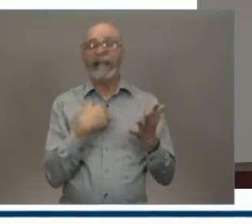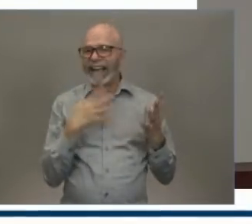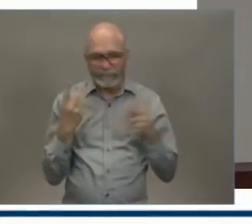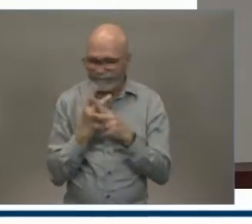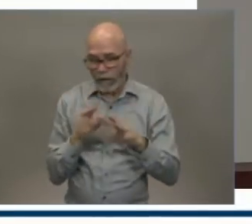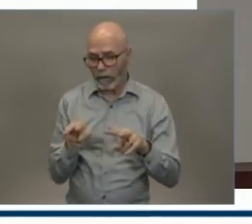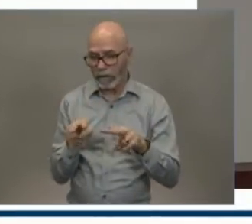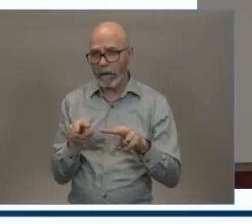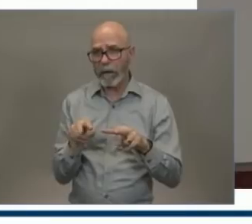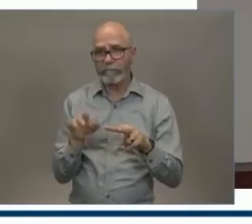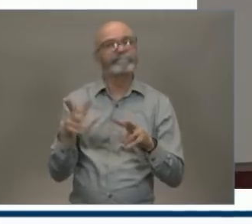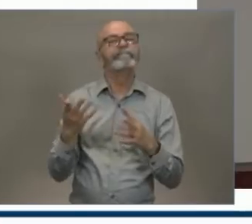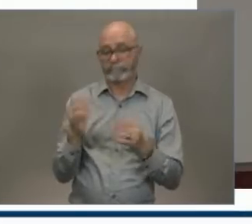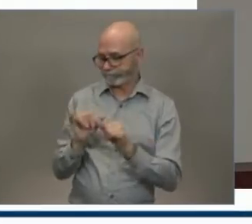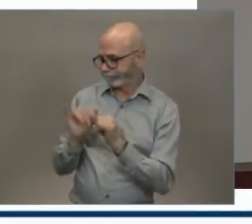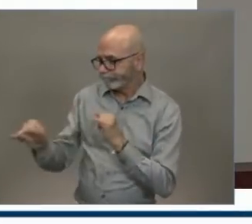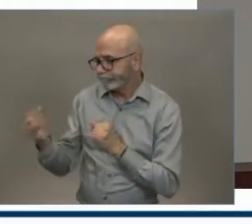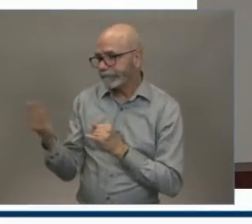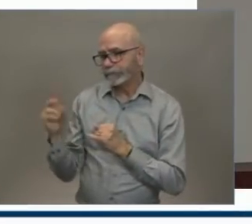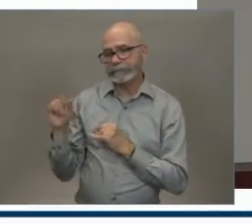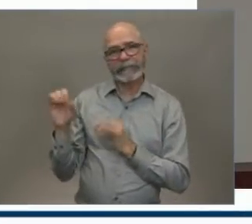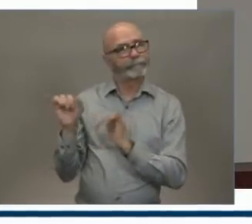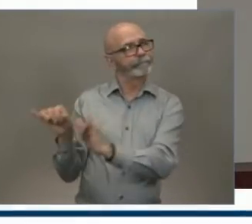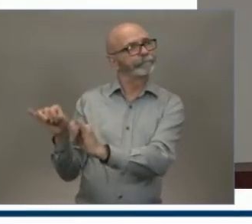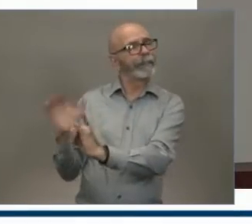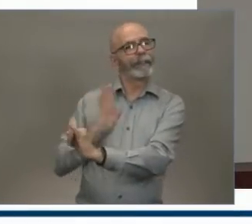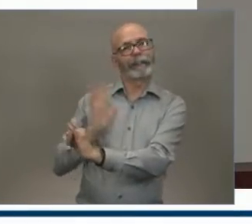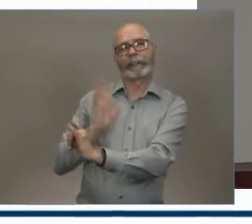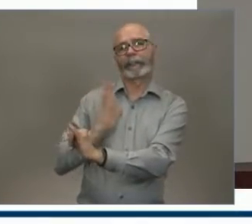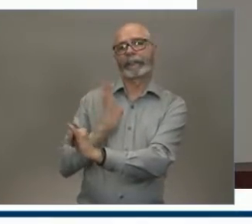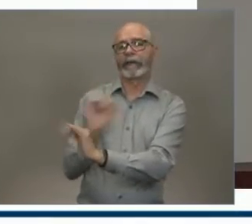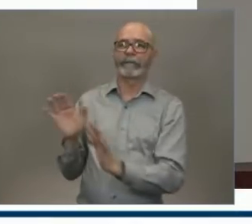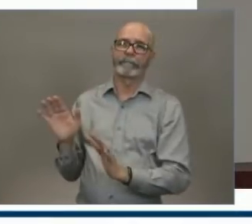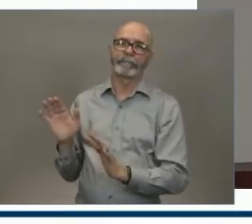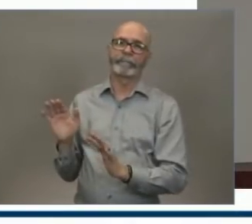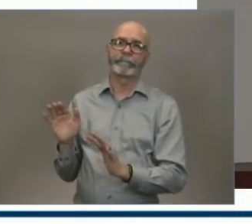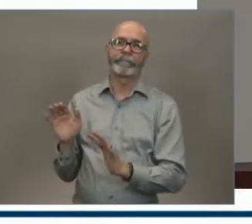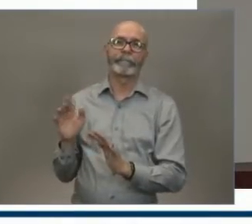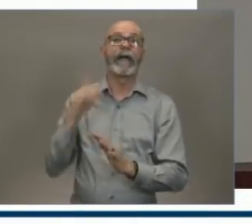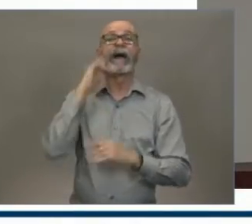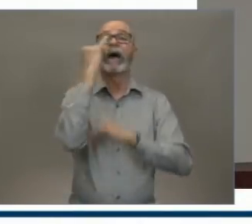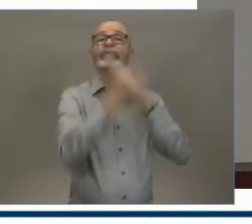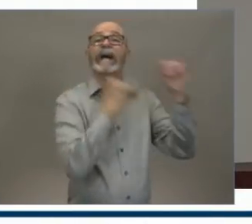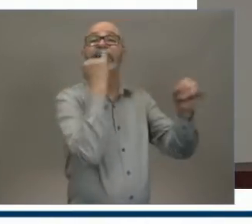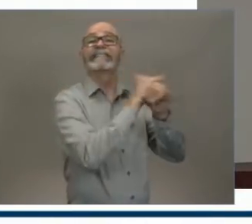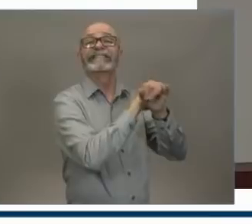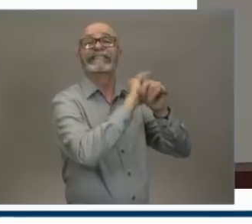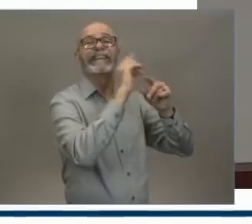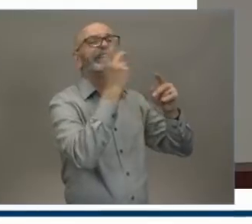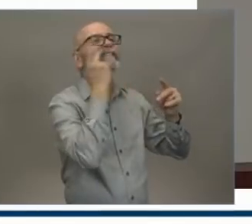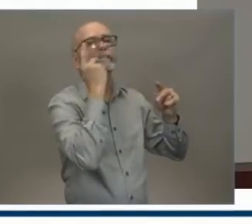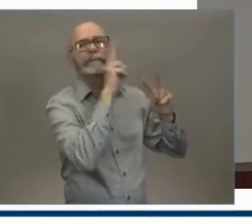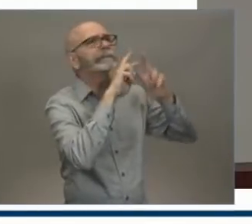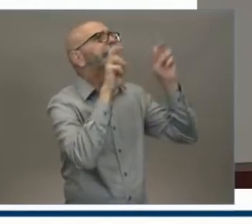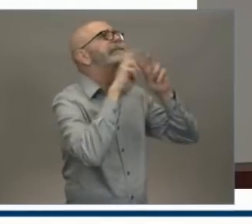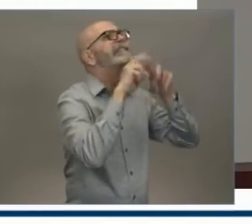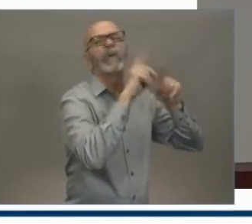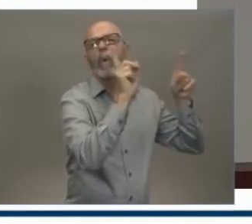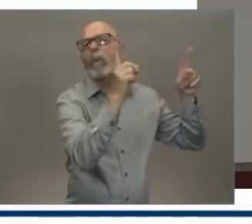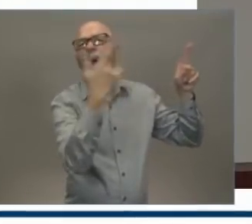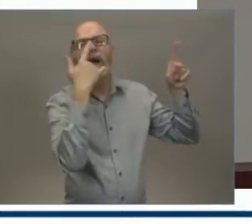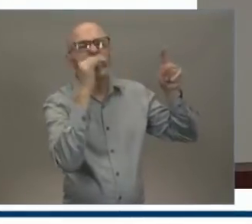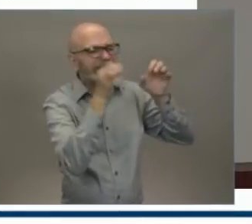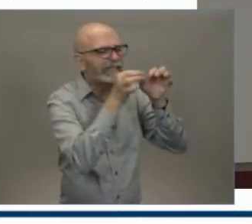isolating. We know that significant work is happening internationally to better understand the implications of these variants, and